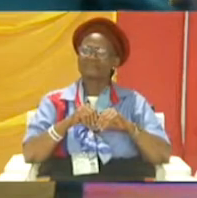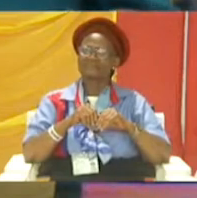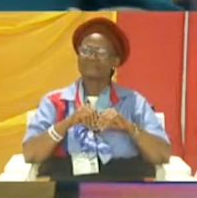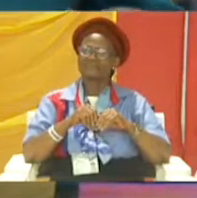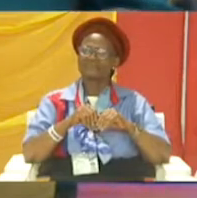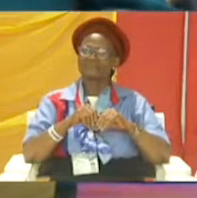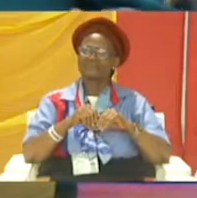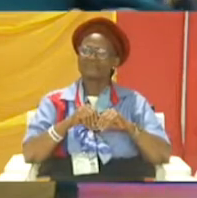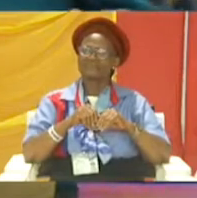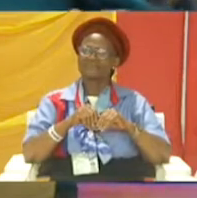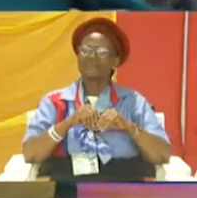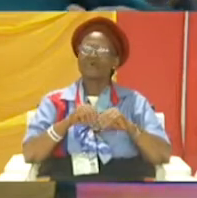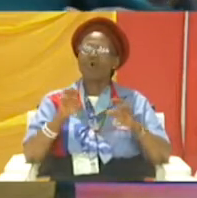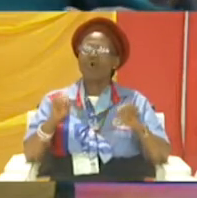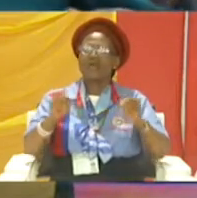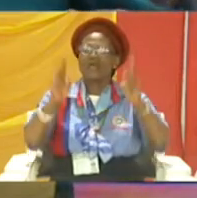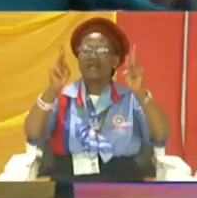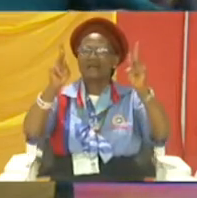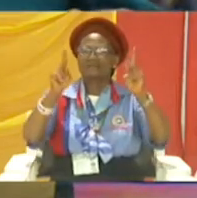Yeah, all right.